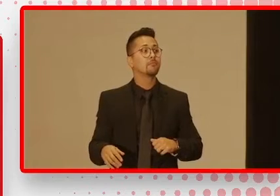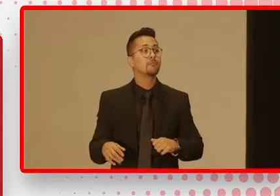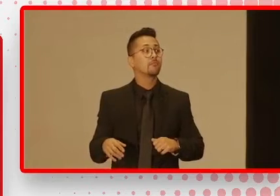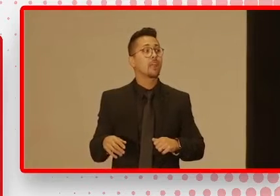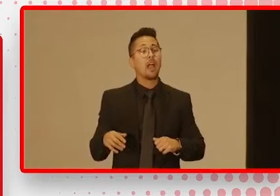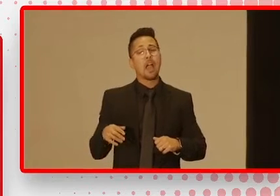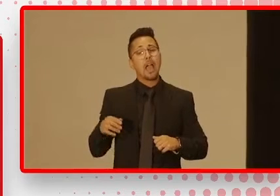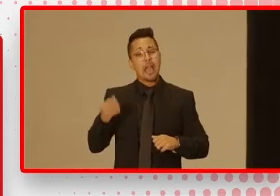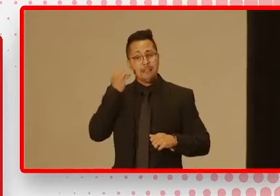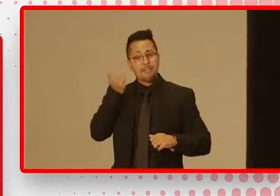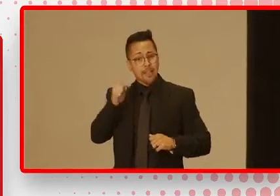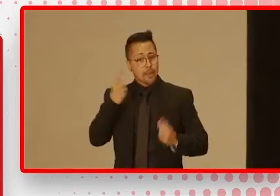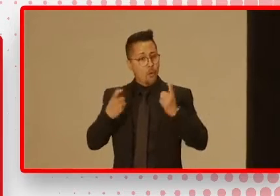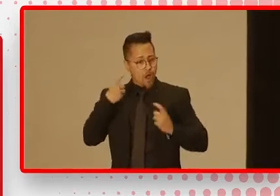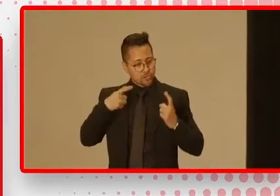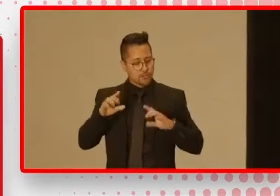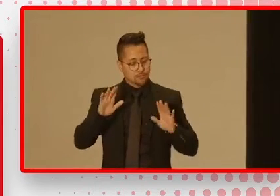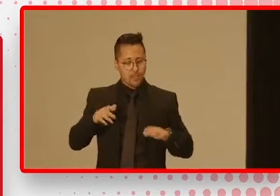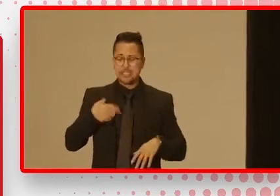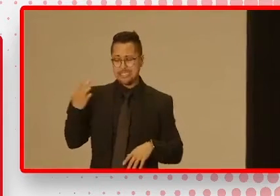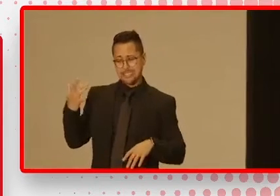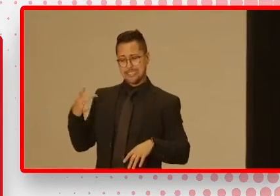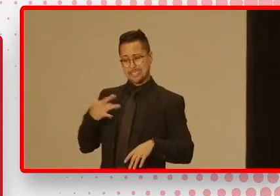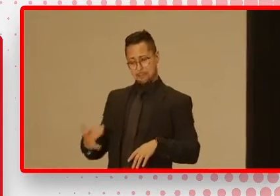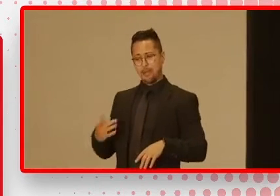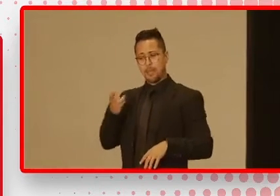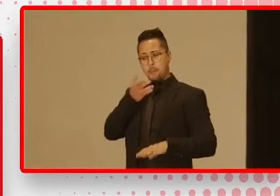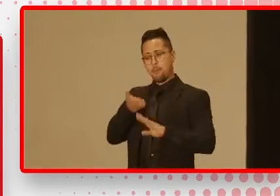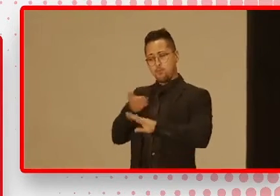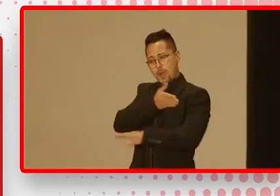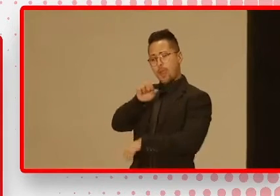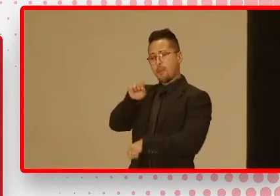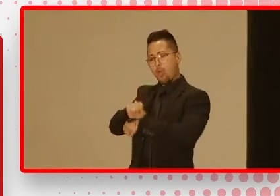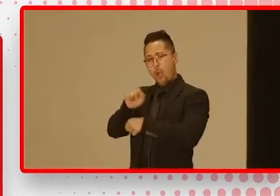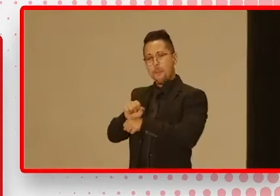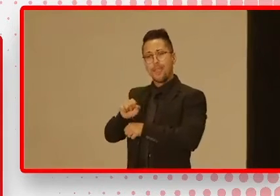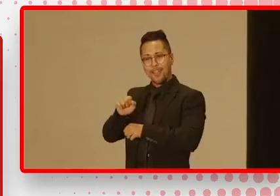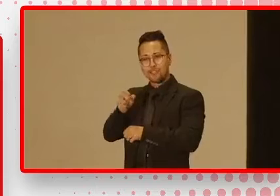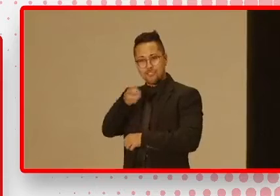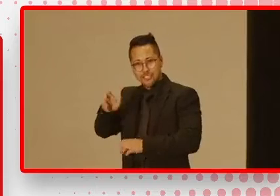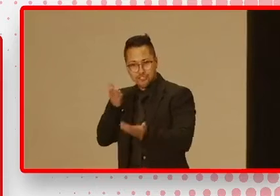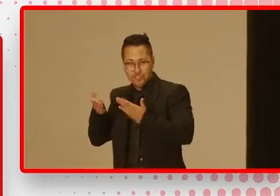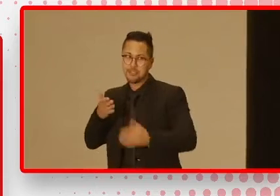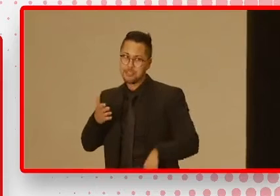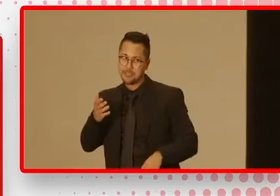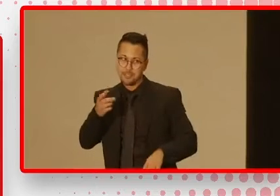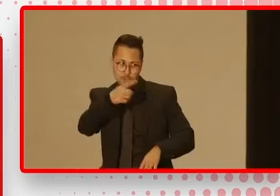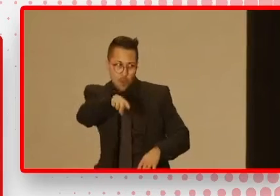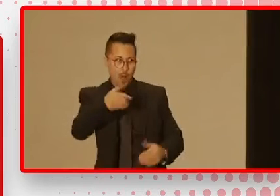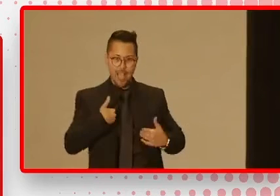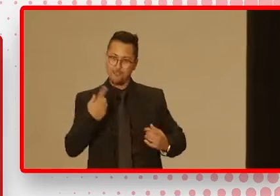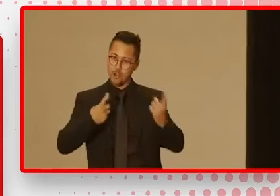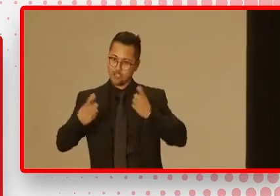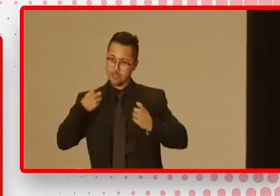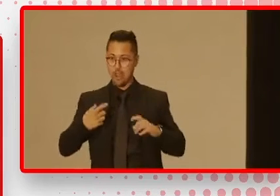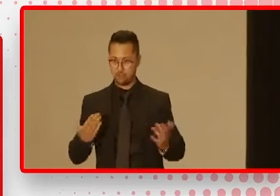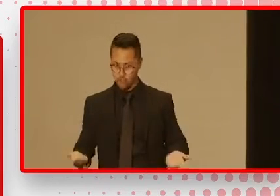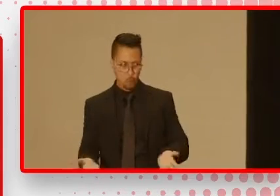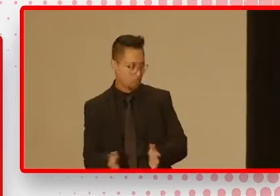Because usually the pre-employment transition services is what's most asked about these days.